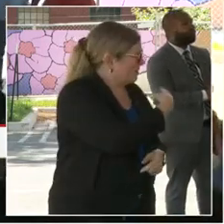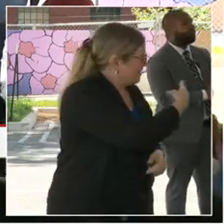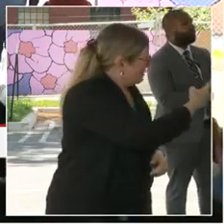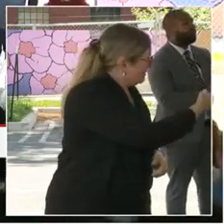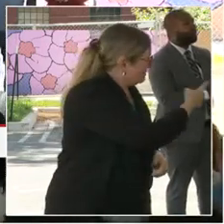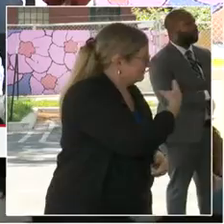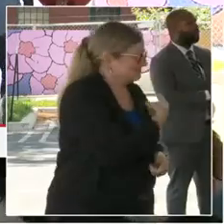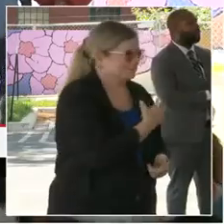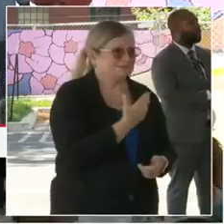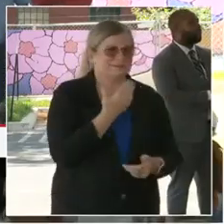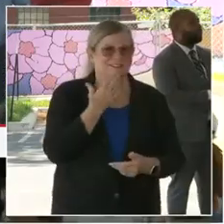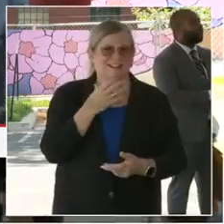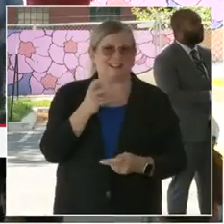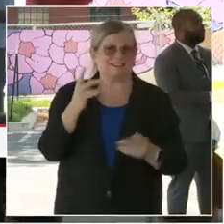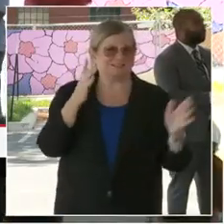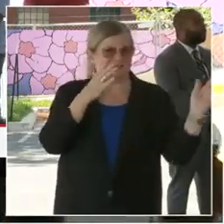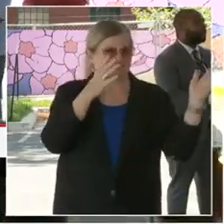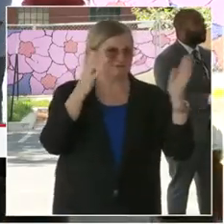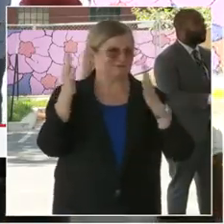Thank you.